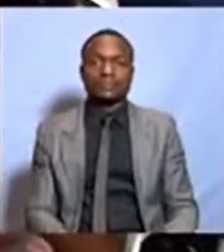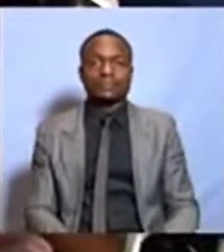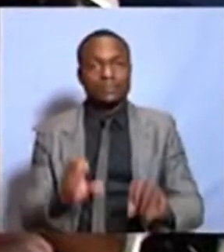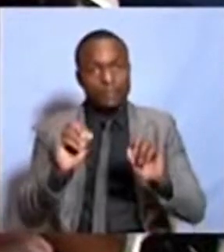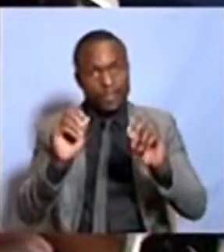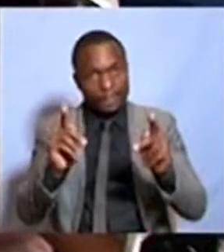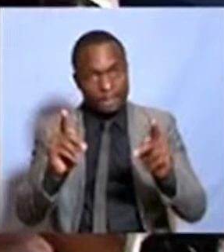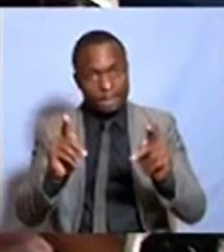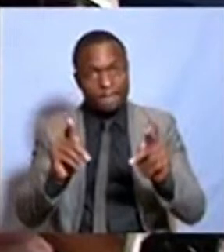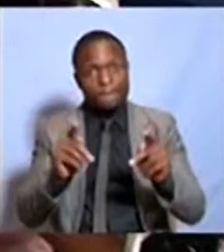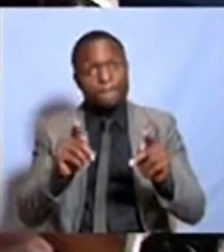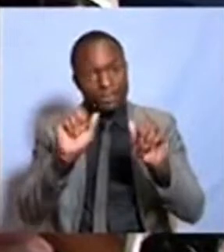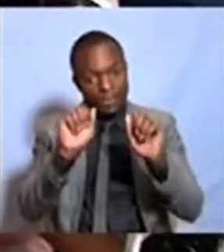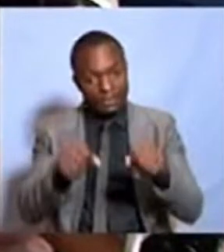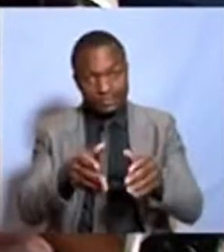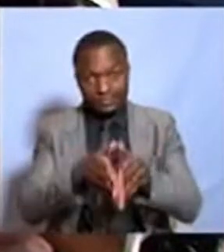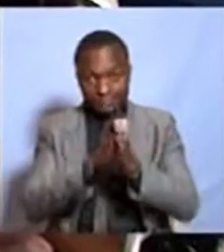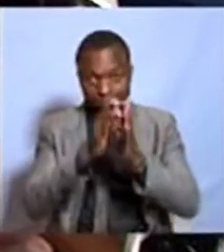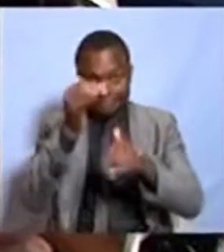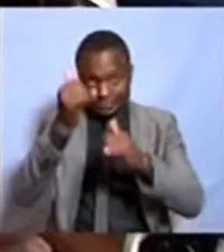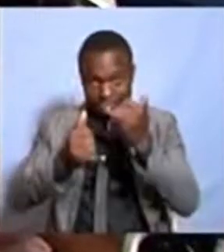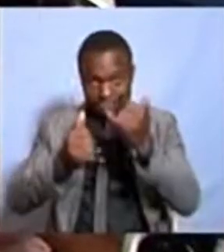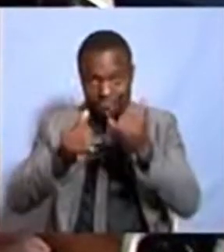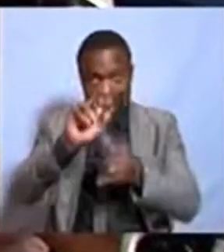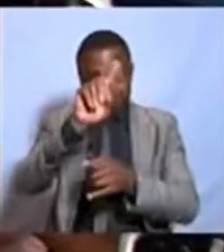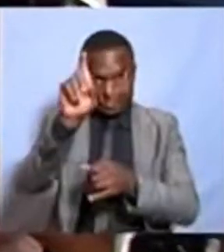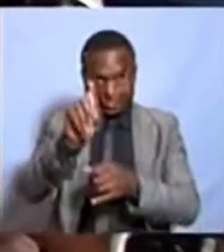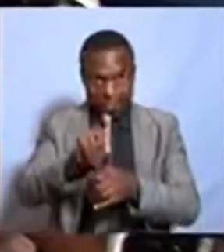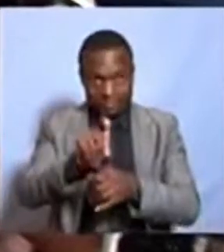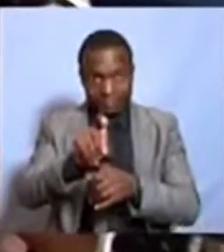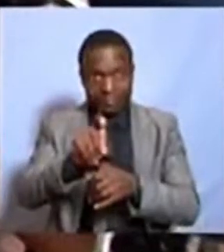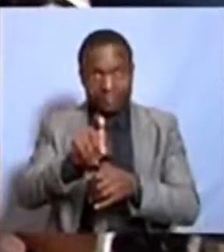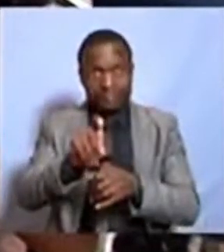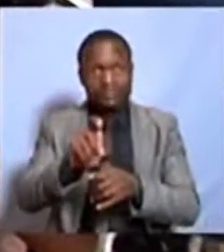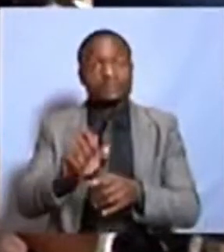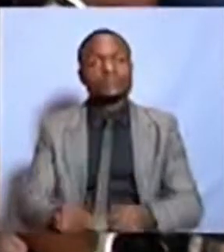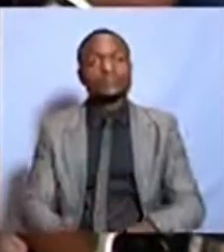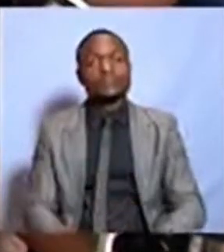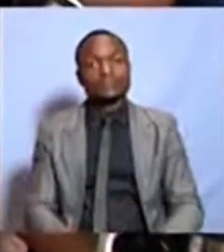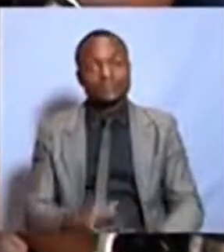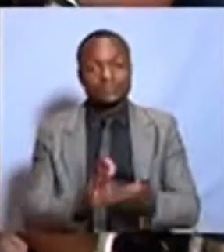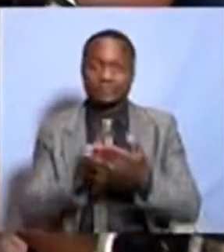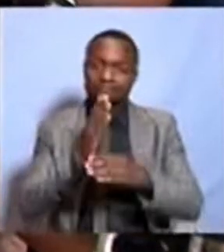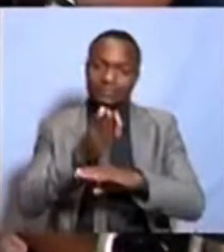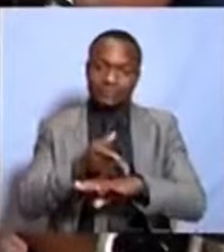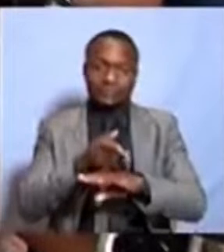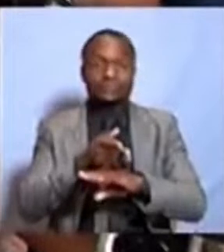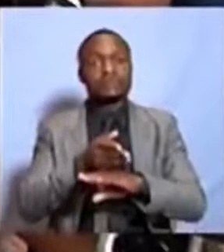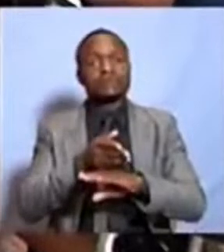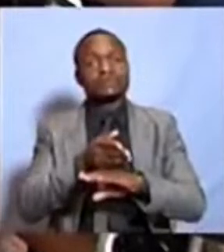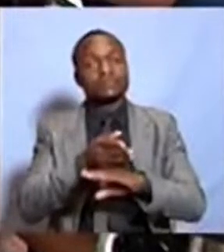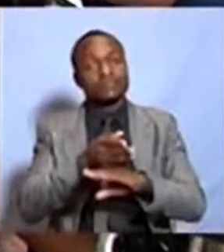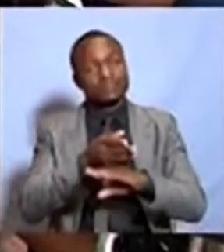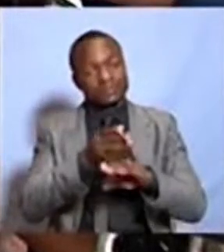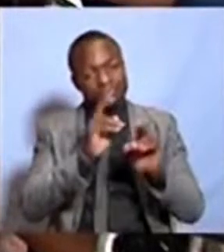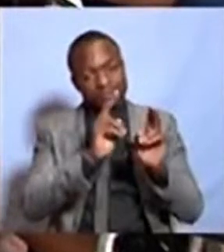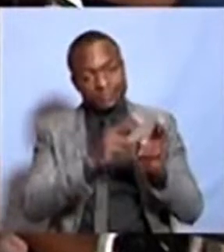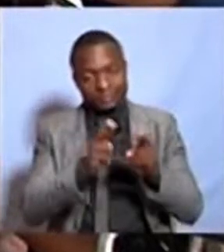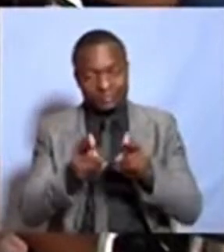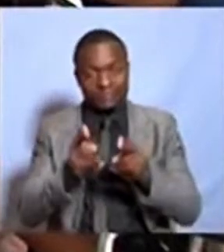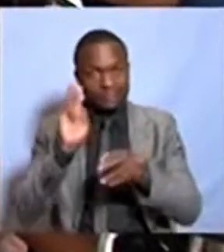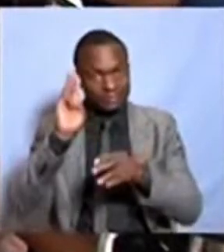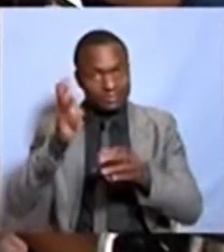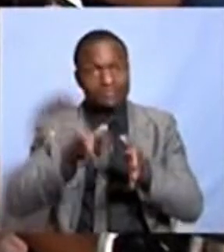Okay. Can I ask the last one? Let it be the last one, then after answering you are going to ask. Thank you so